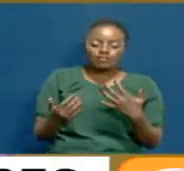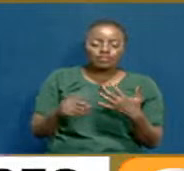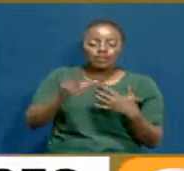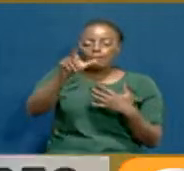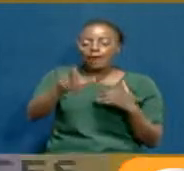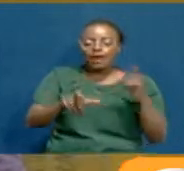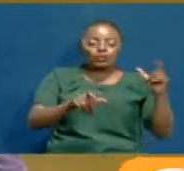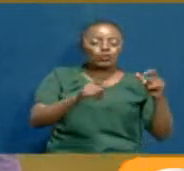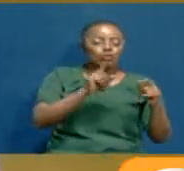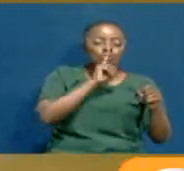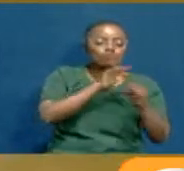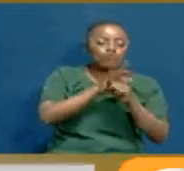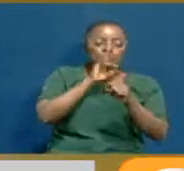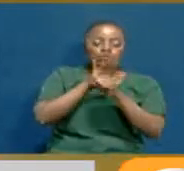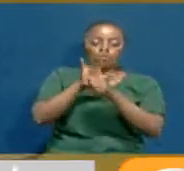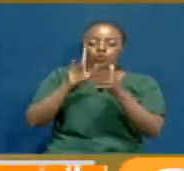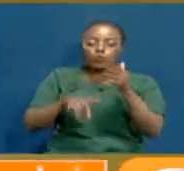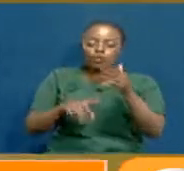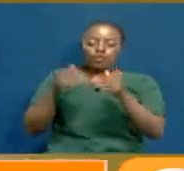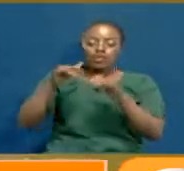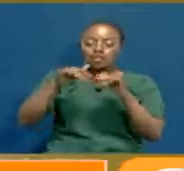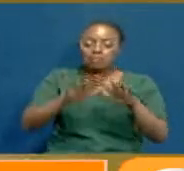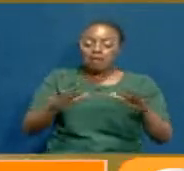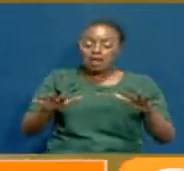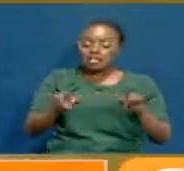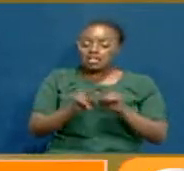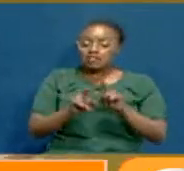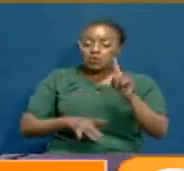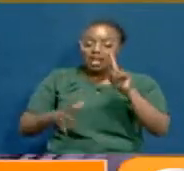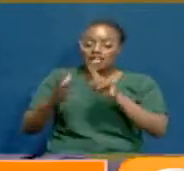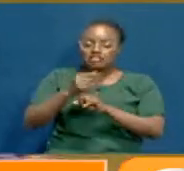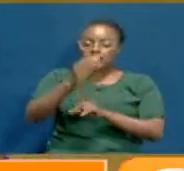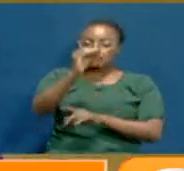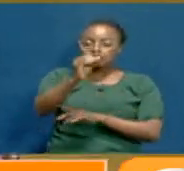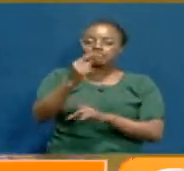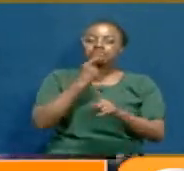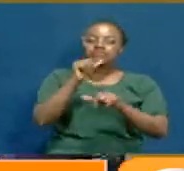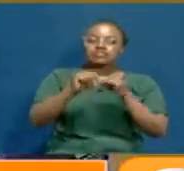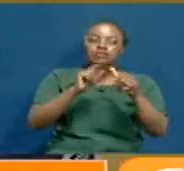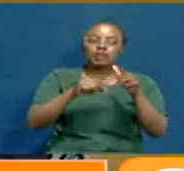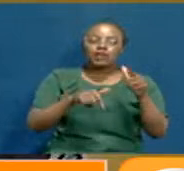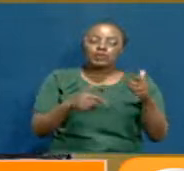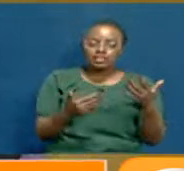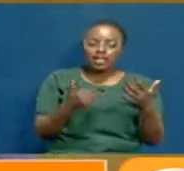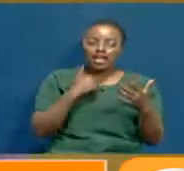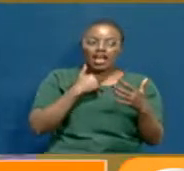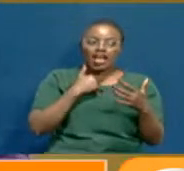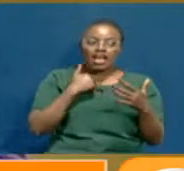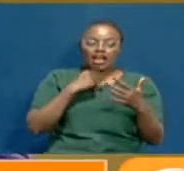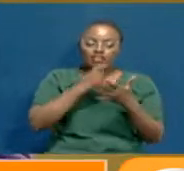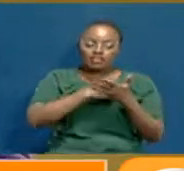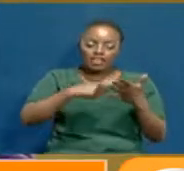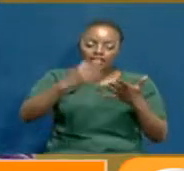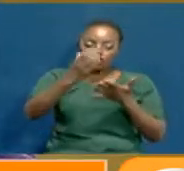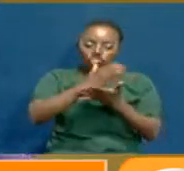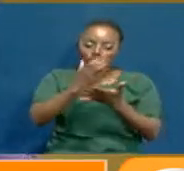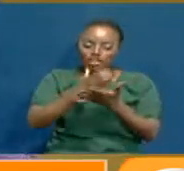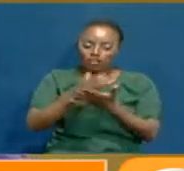is promising, the market forces will not let them achieve it. She's talked about them signing charters with